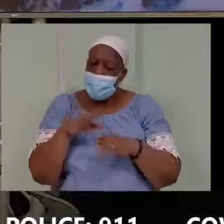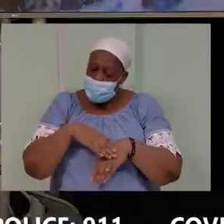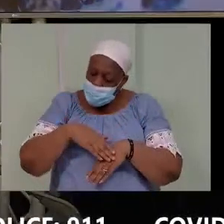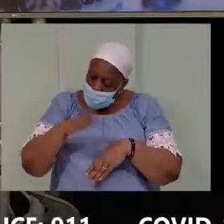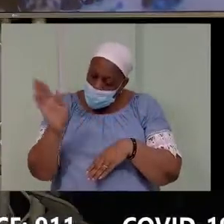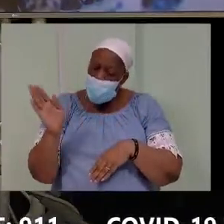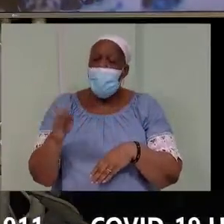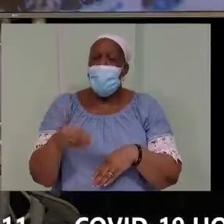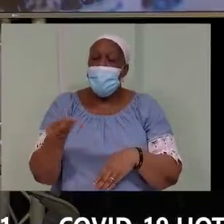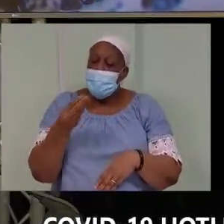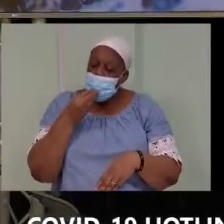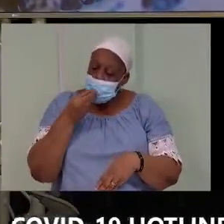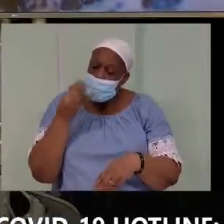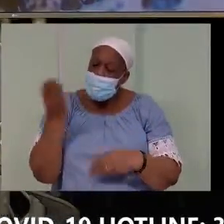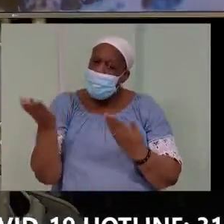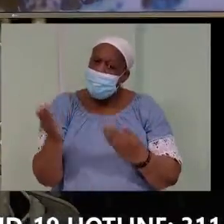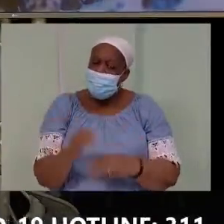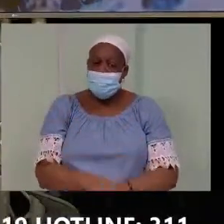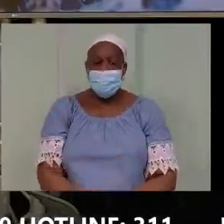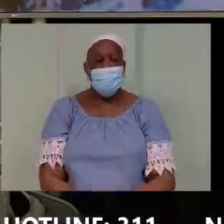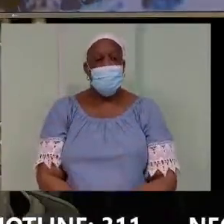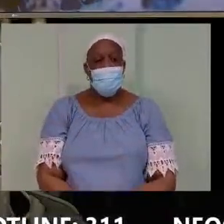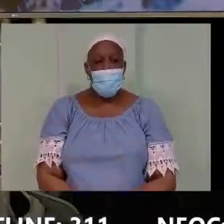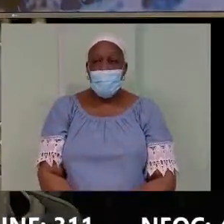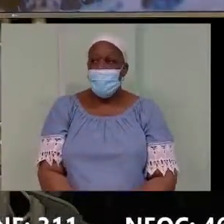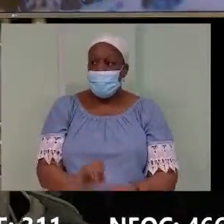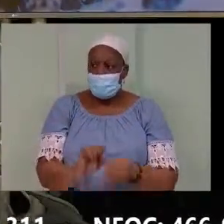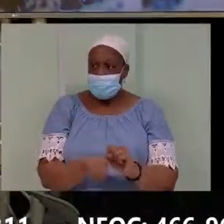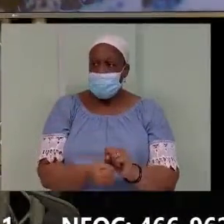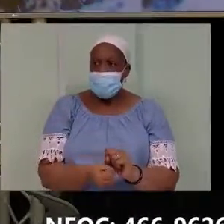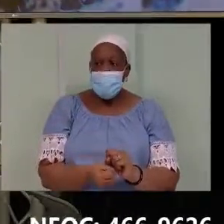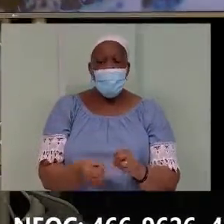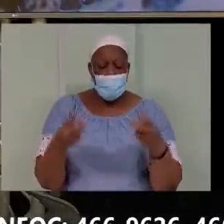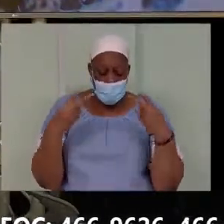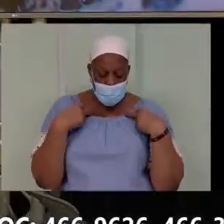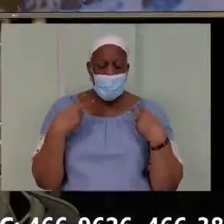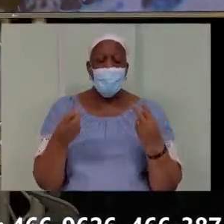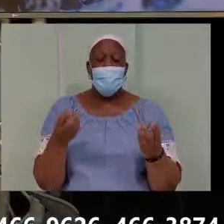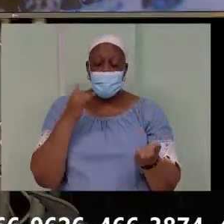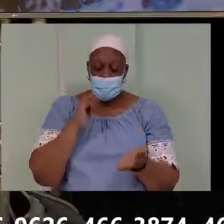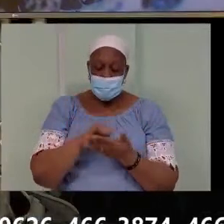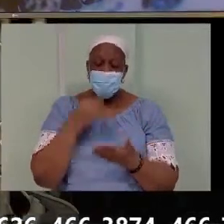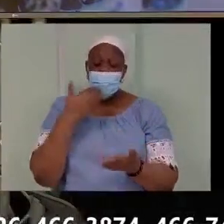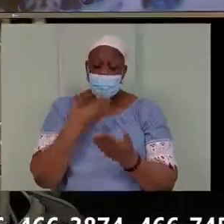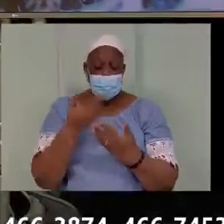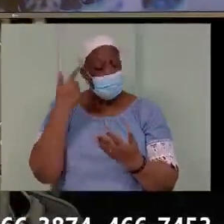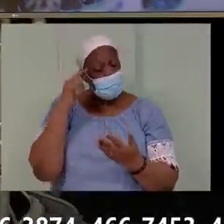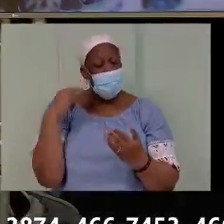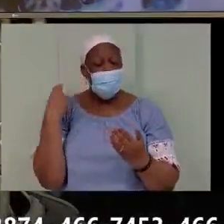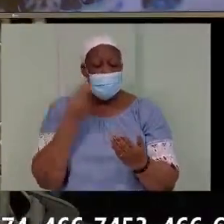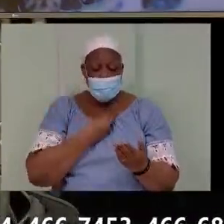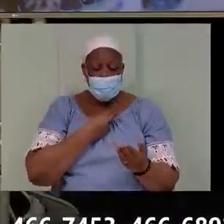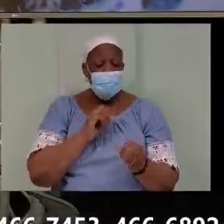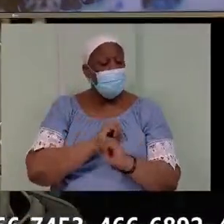ensure that we control the spread of the virus, and so I'm happy that we have the enforcement laws here. Thank you.